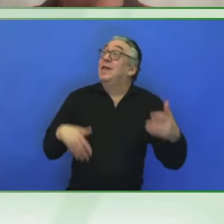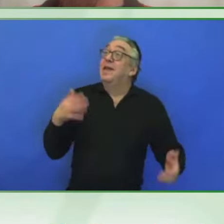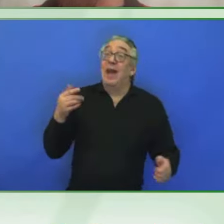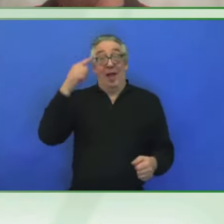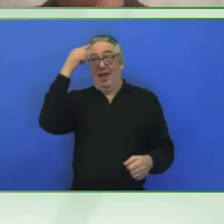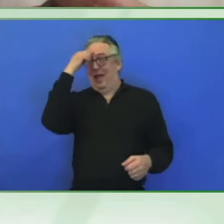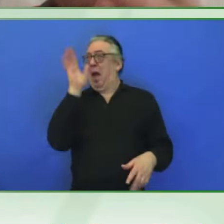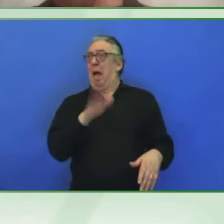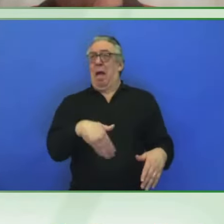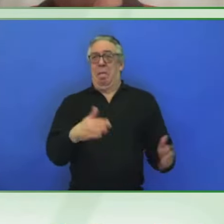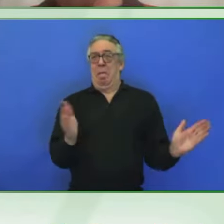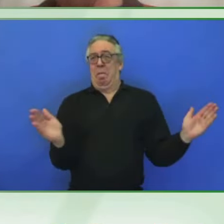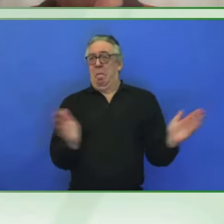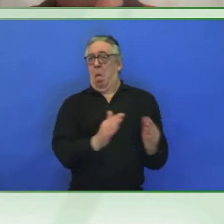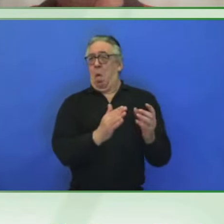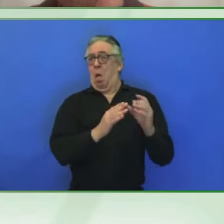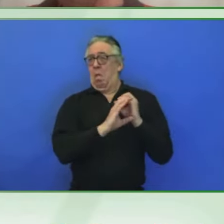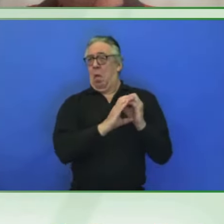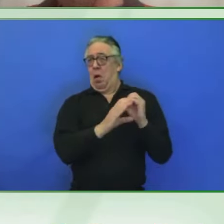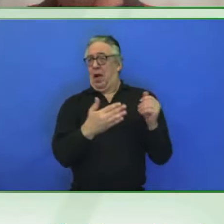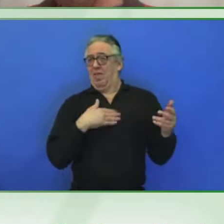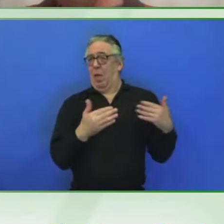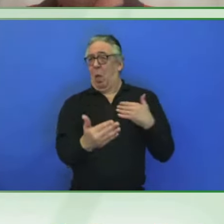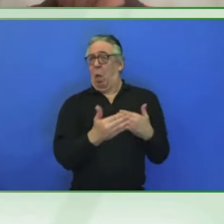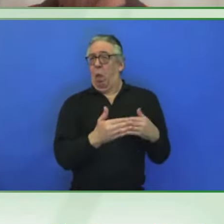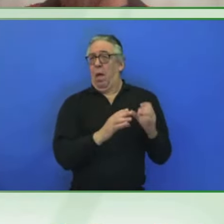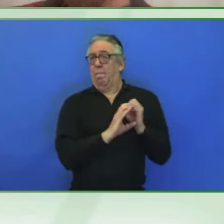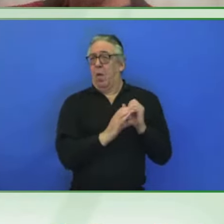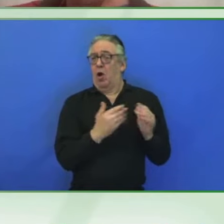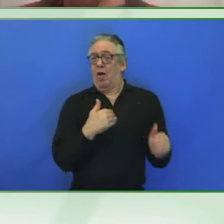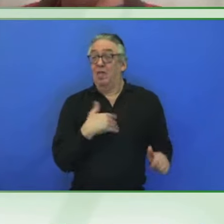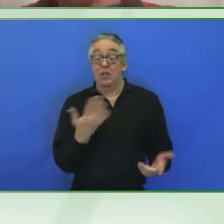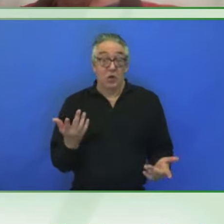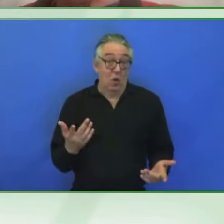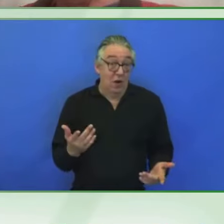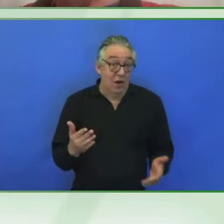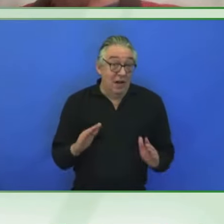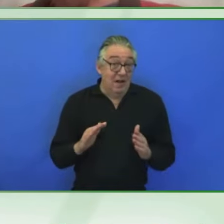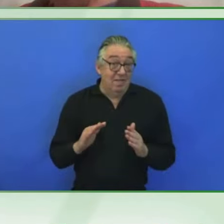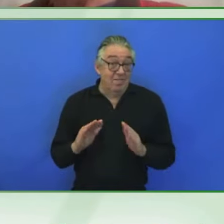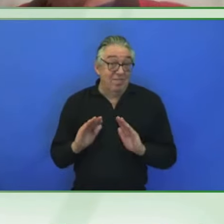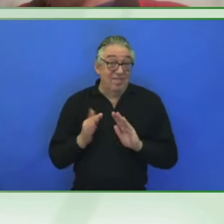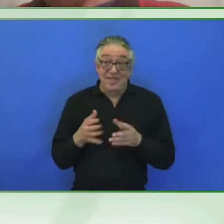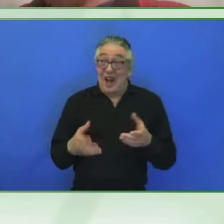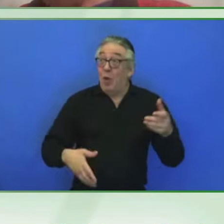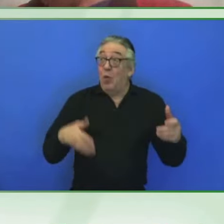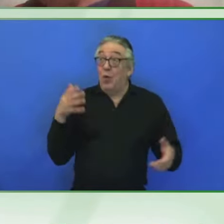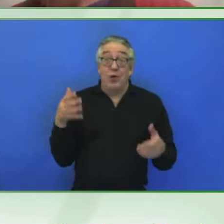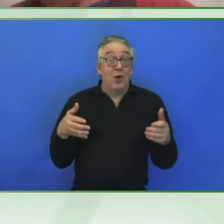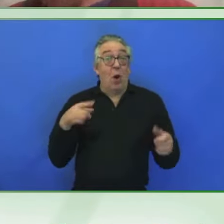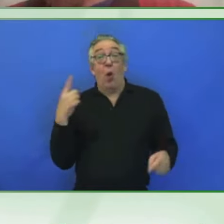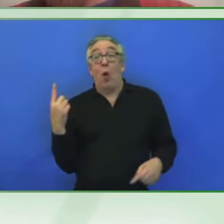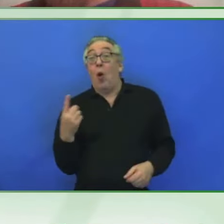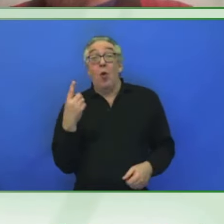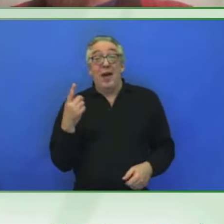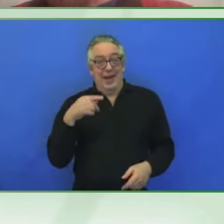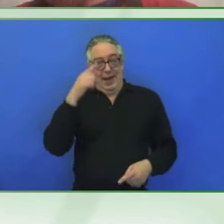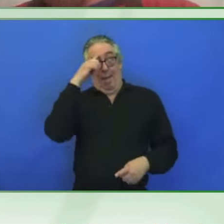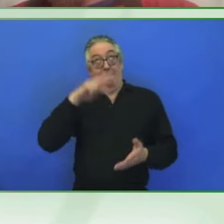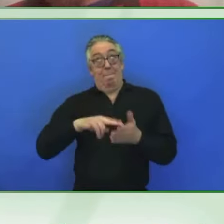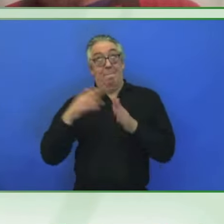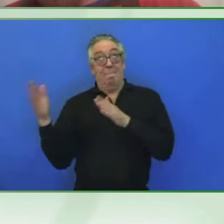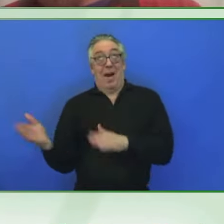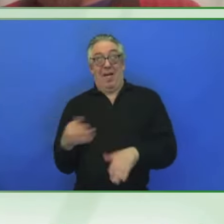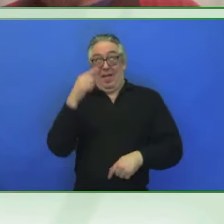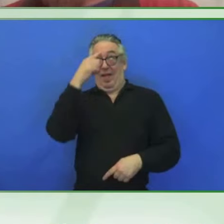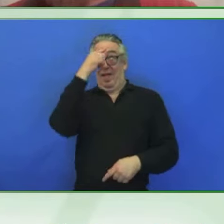been developed and have developed over time to enable that size vehicle to get around, but actually nothing larger. So